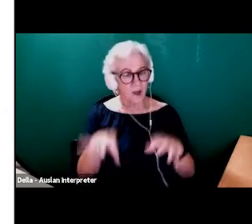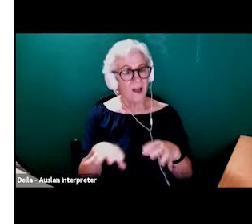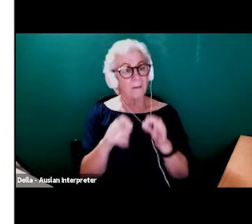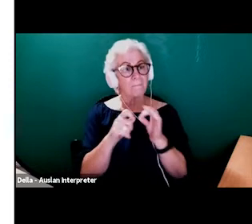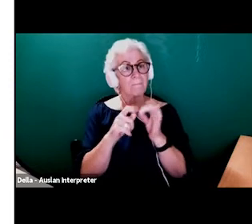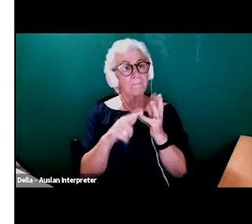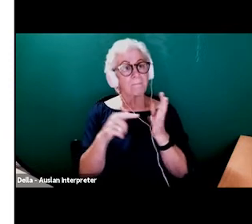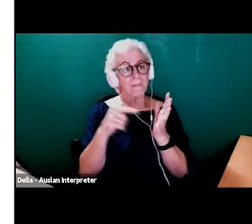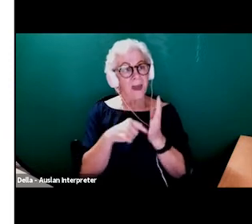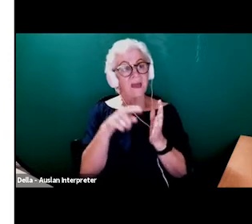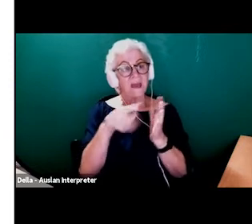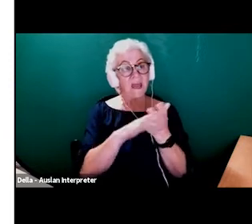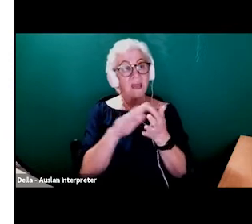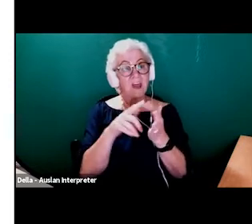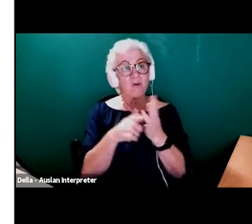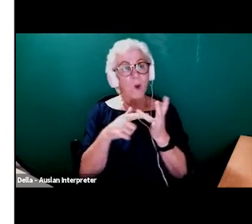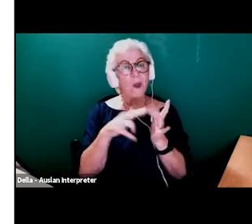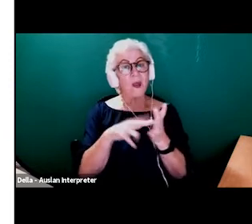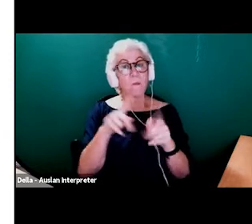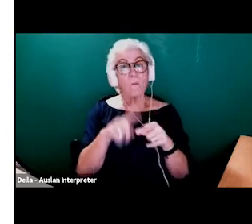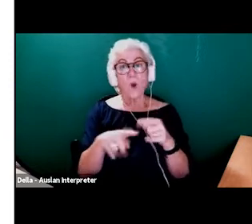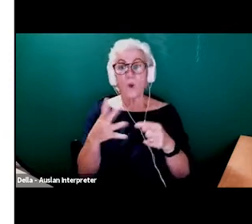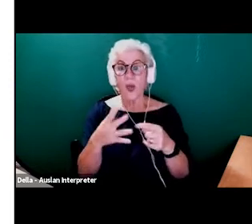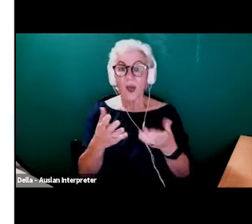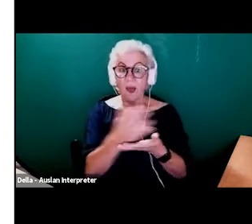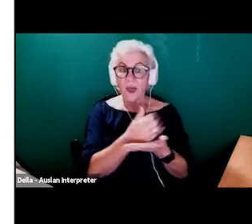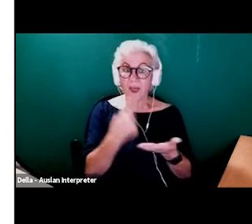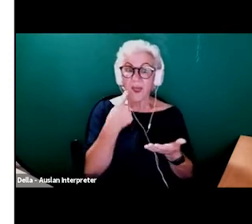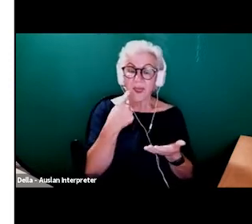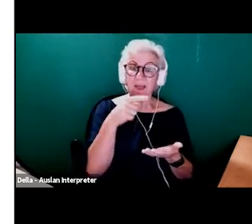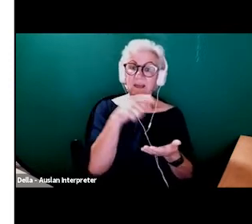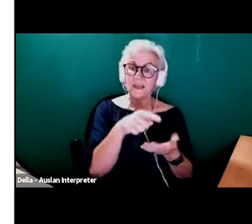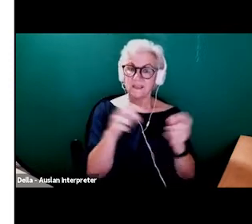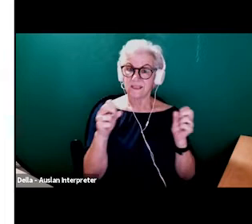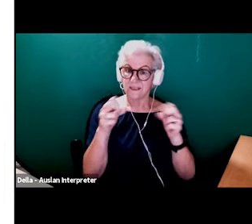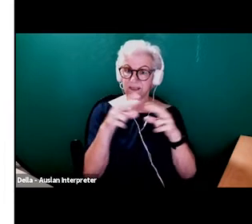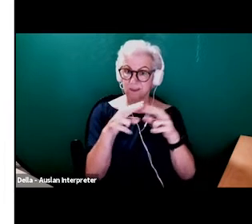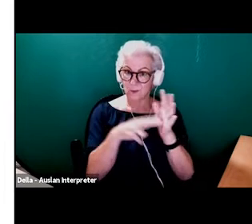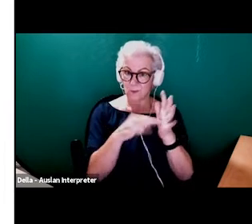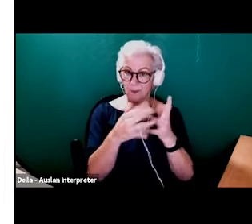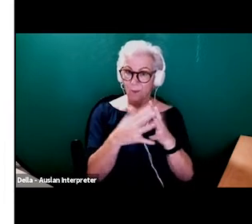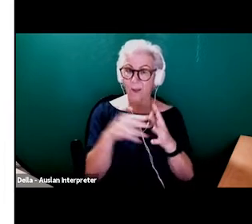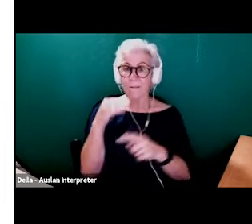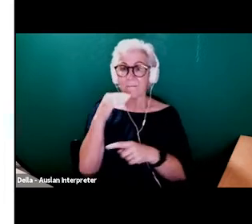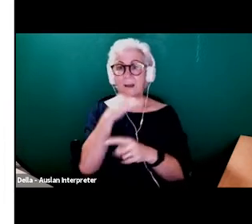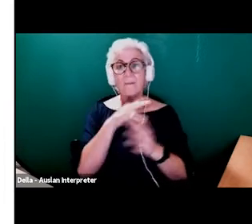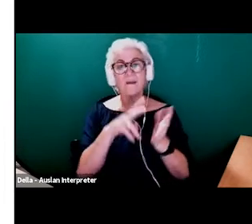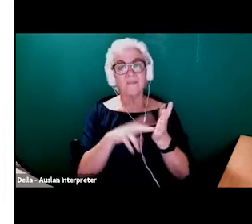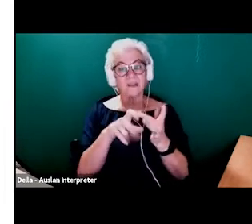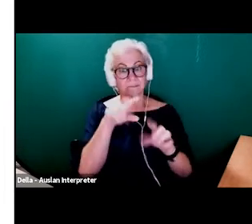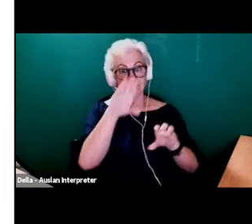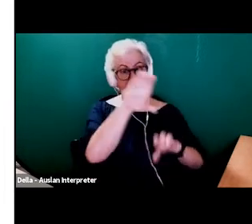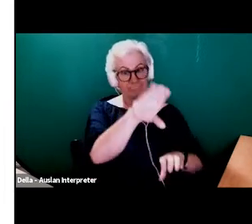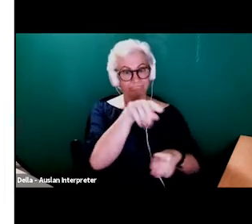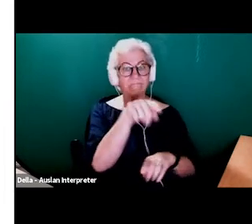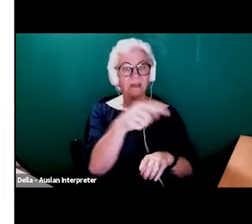heroin markets were in Sydney, New South Wales and Melbourne and Victoria. We conducted a range of studies looking